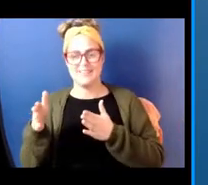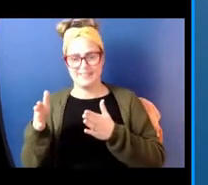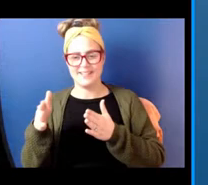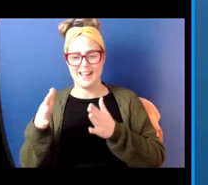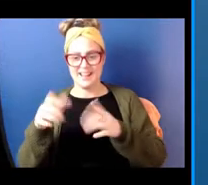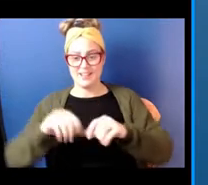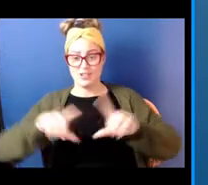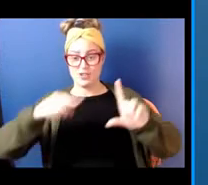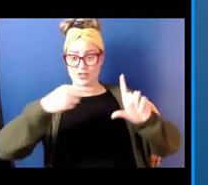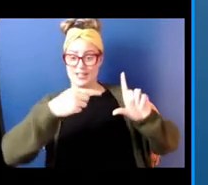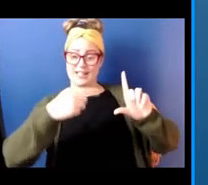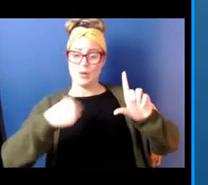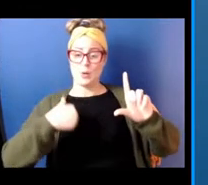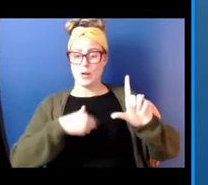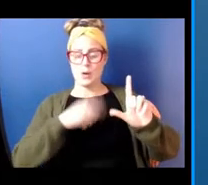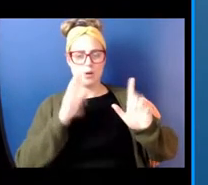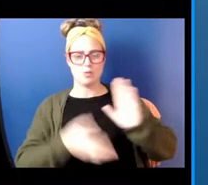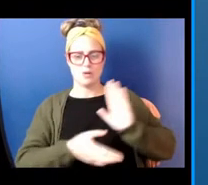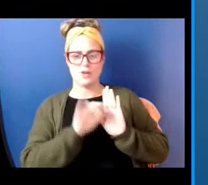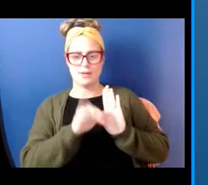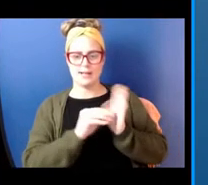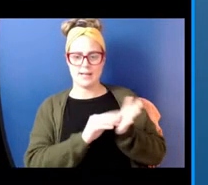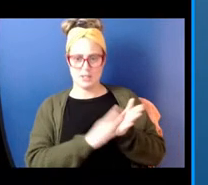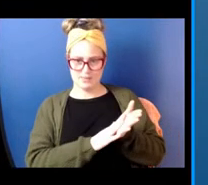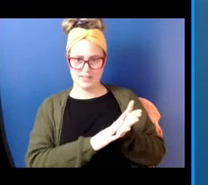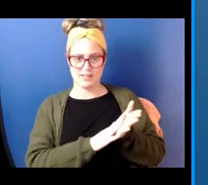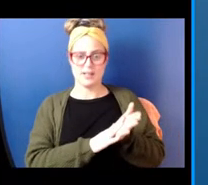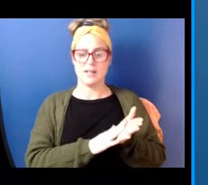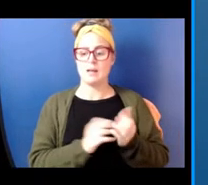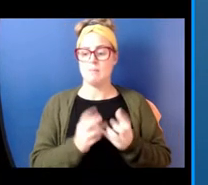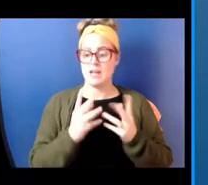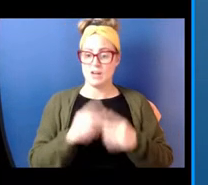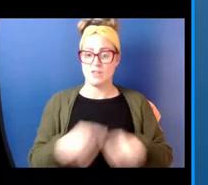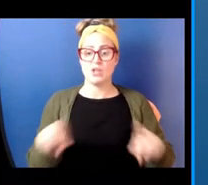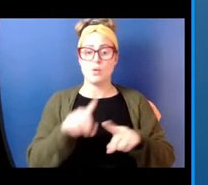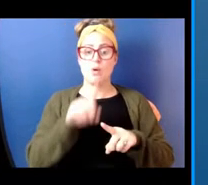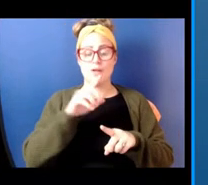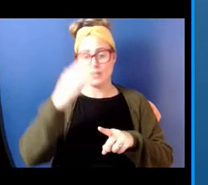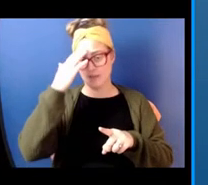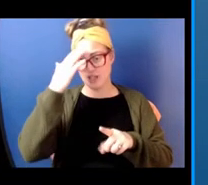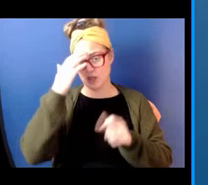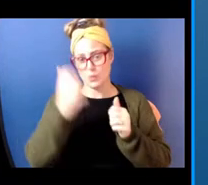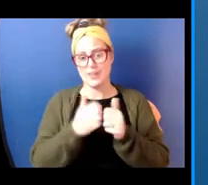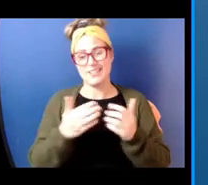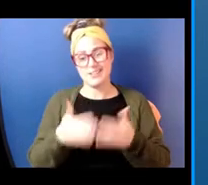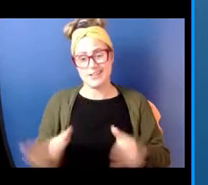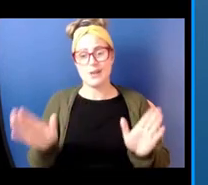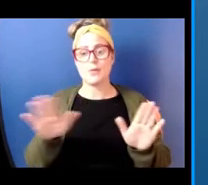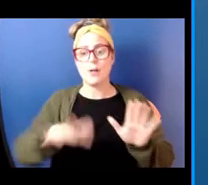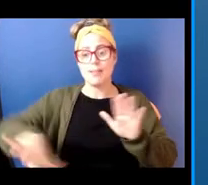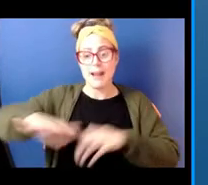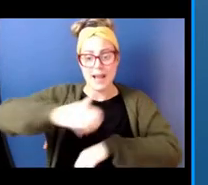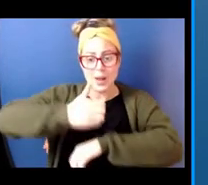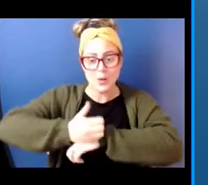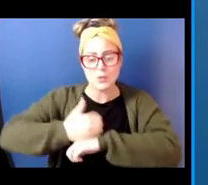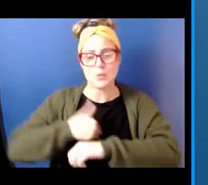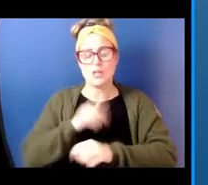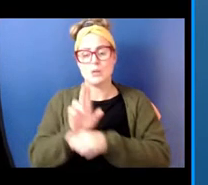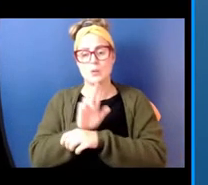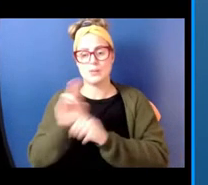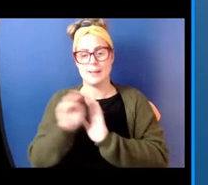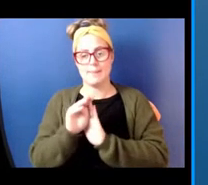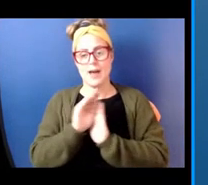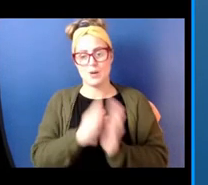the document many of you are familiar with the general layouts we use in this model plan this document